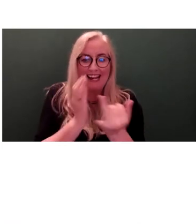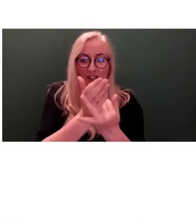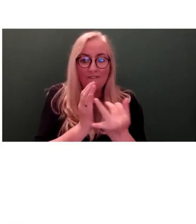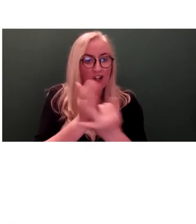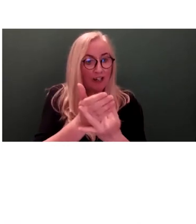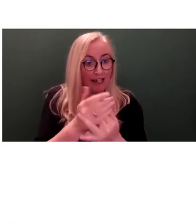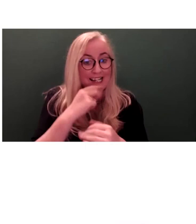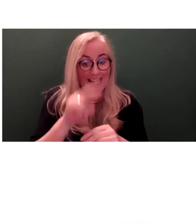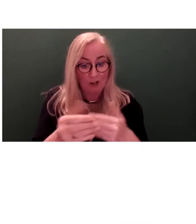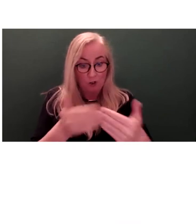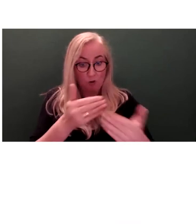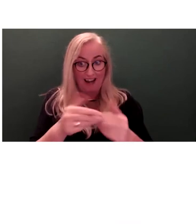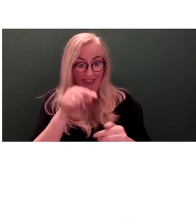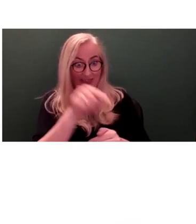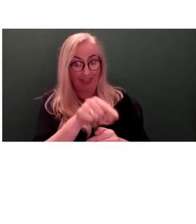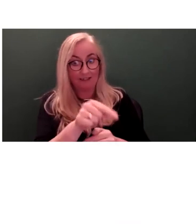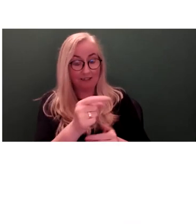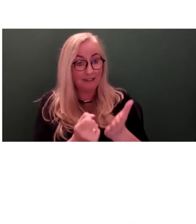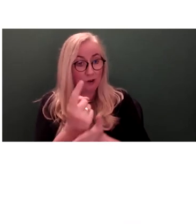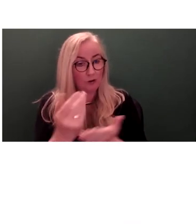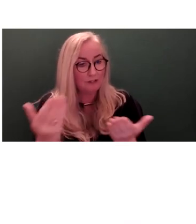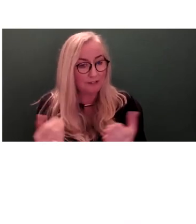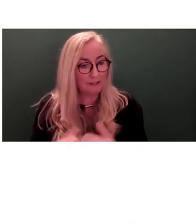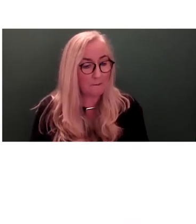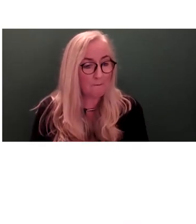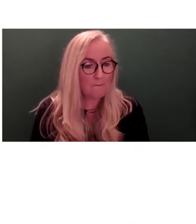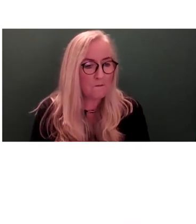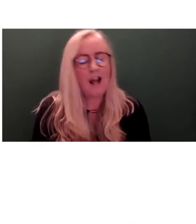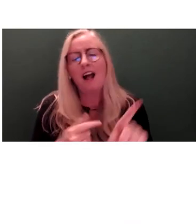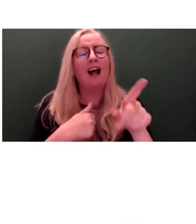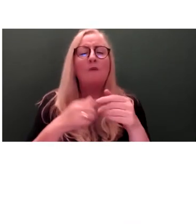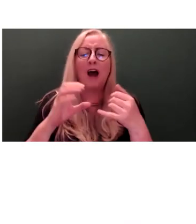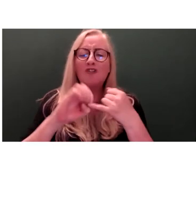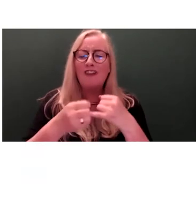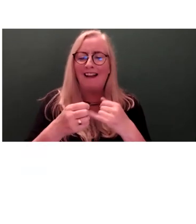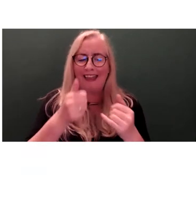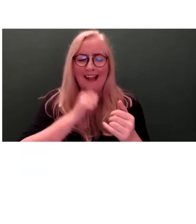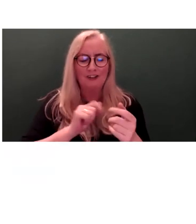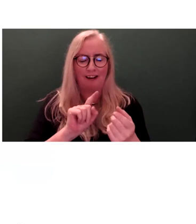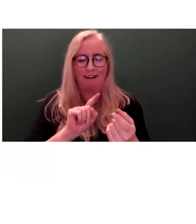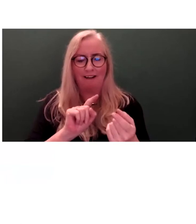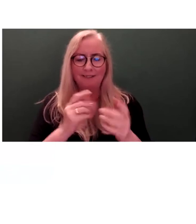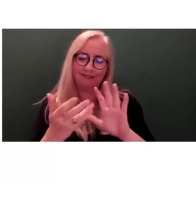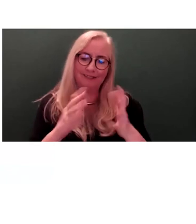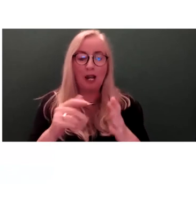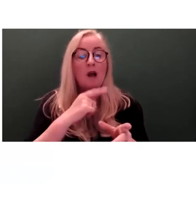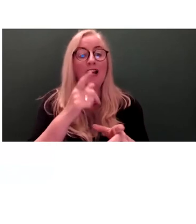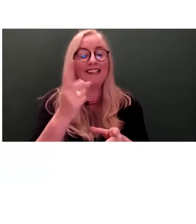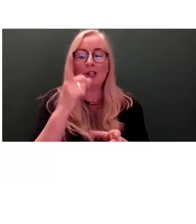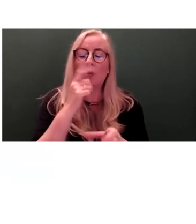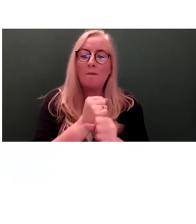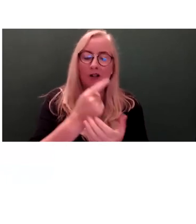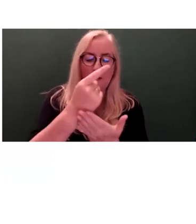to address that issue? Well, let me try and answer it this way, actually. So I talked about the poverty issue, and I talked about mentioned